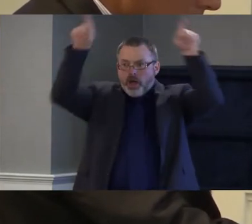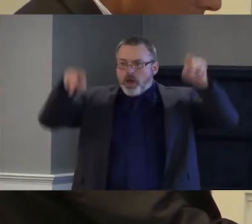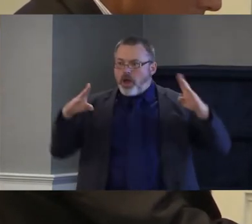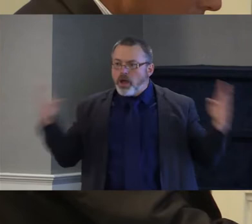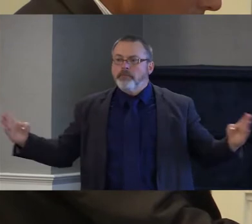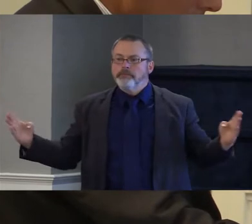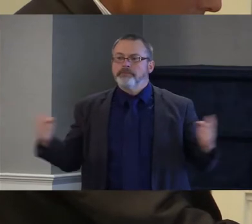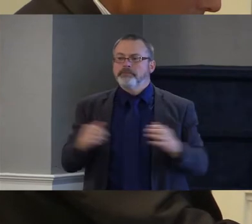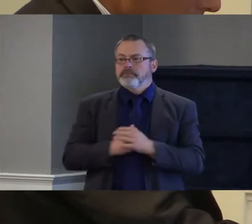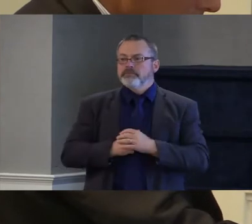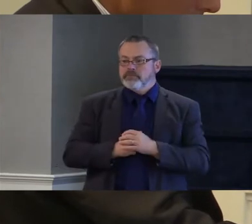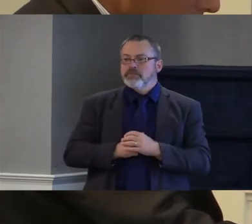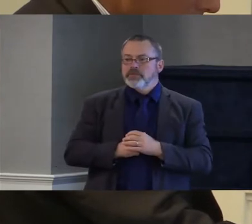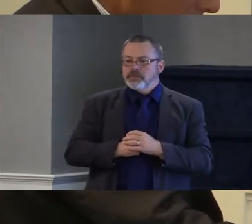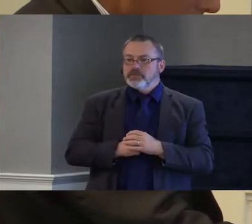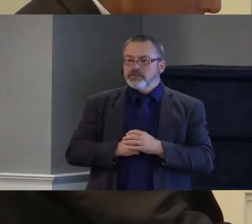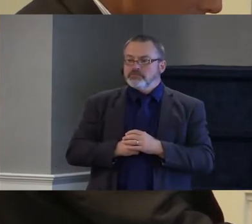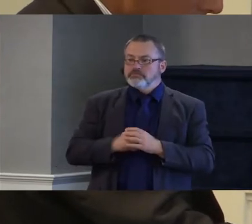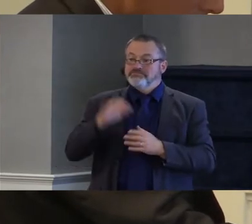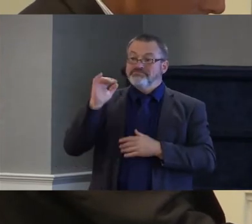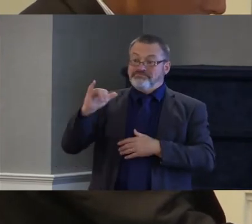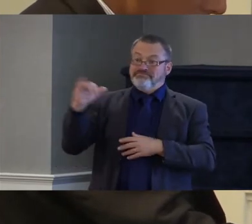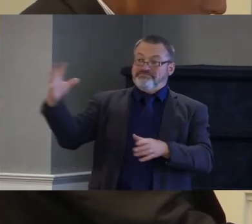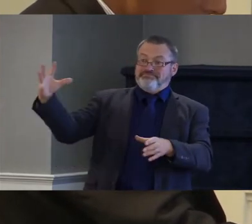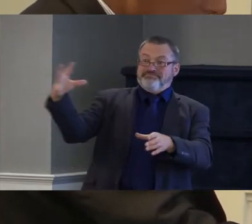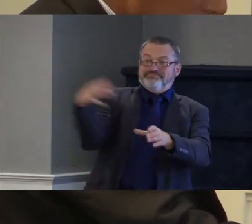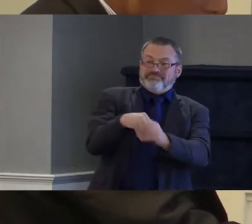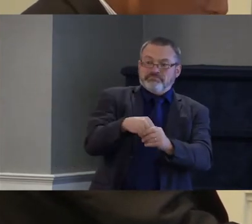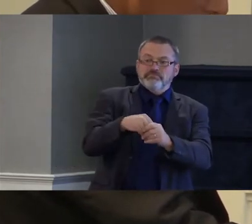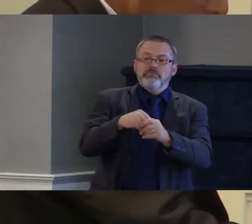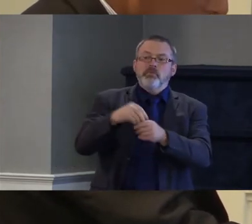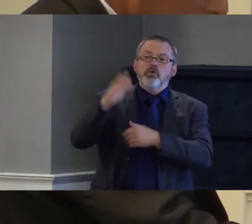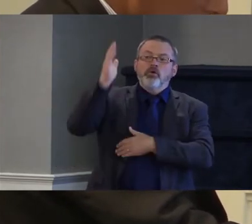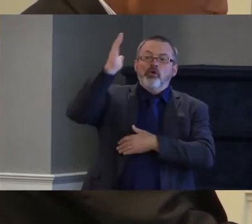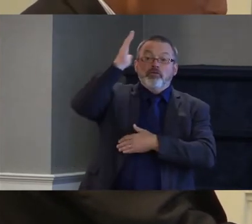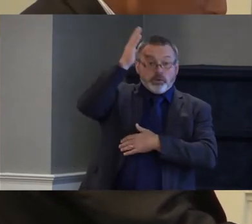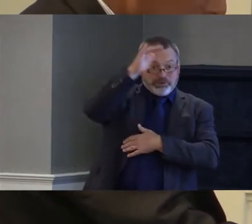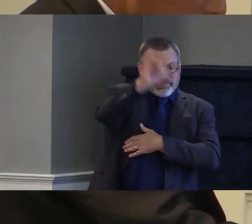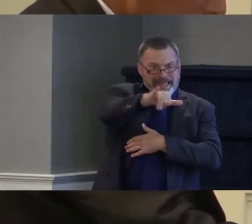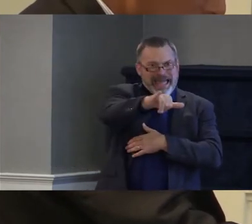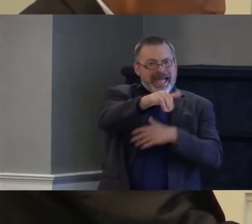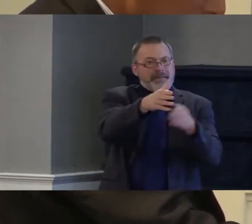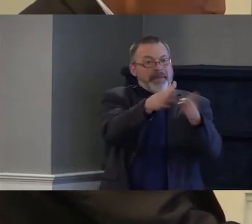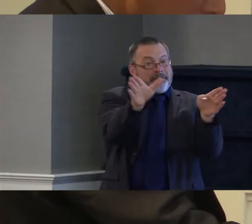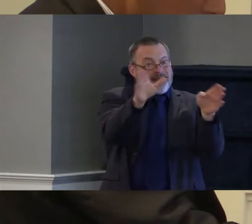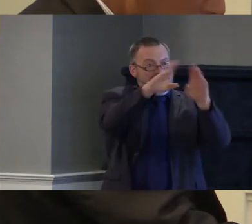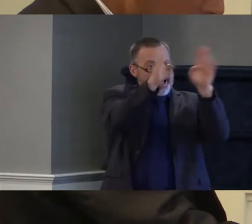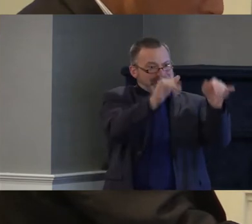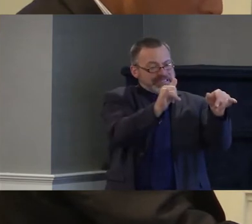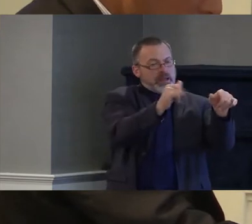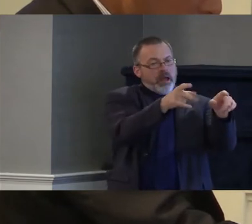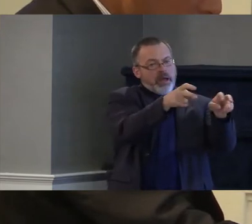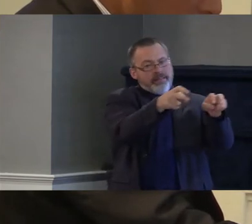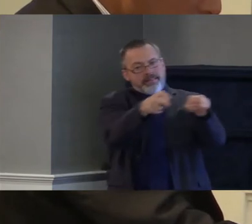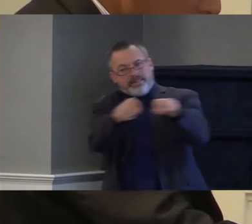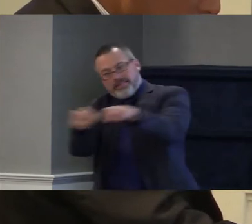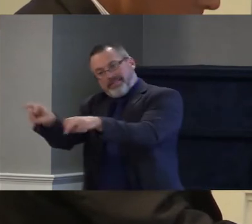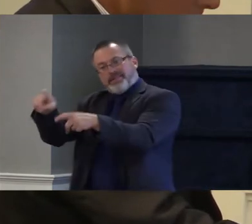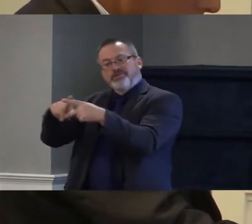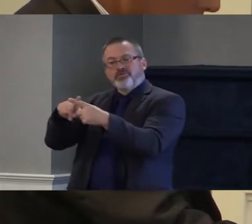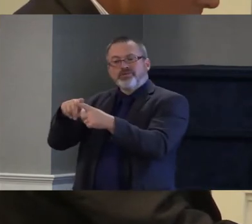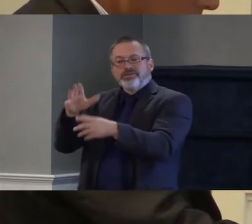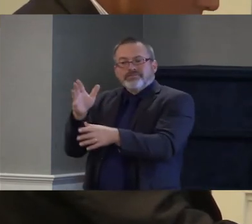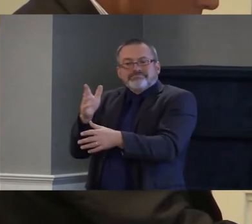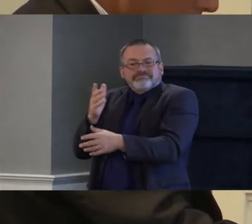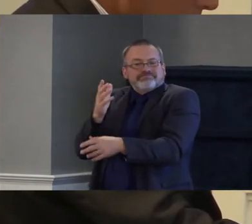include private housing. And legislation to support the millions of unpaid and informal caregivers who take